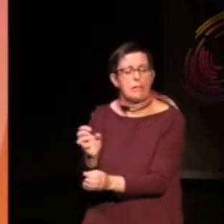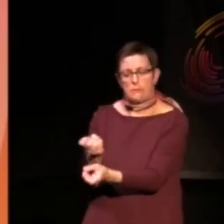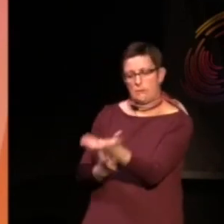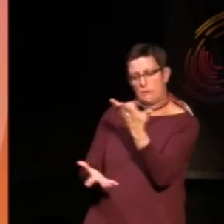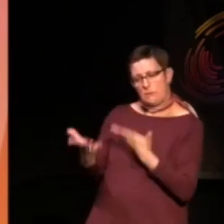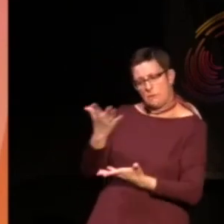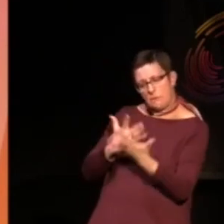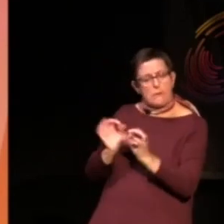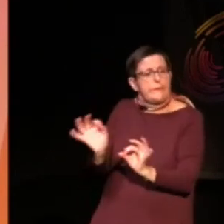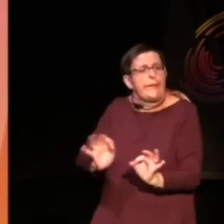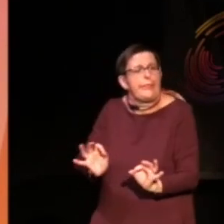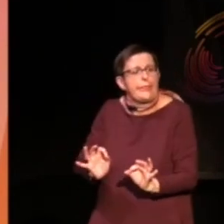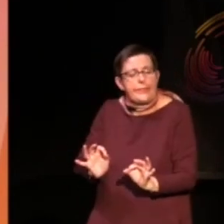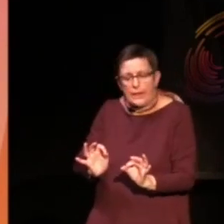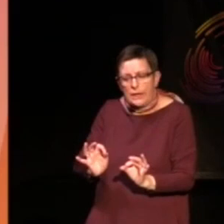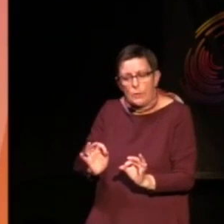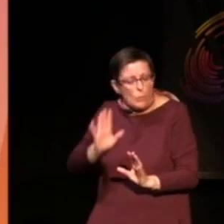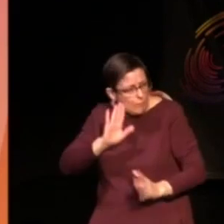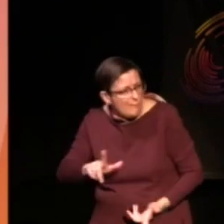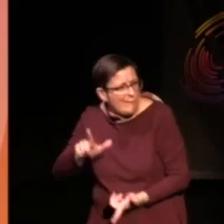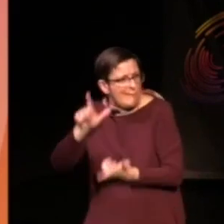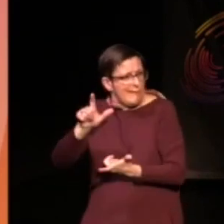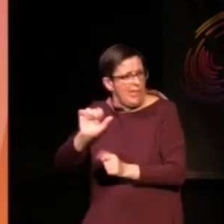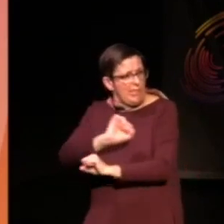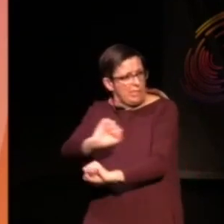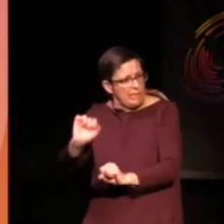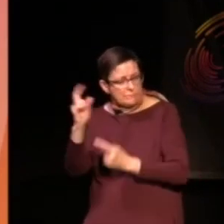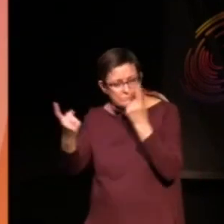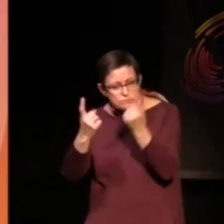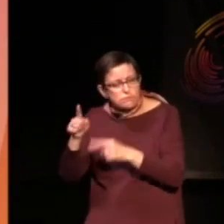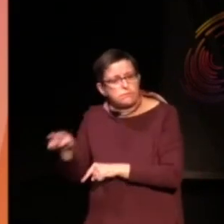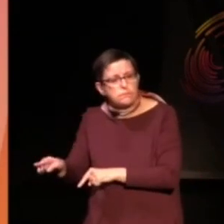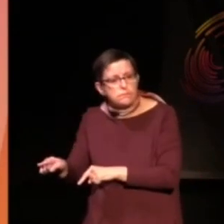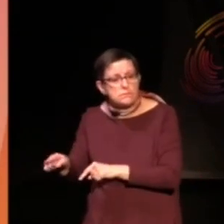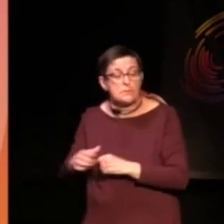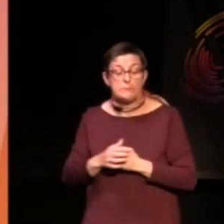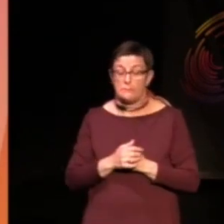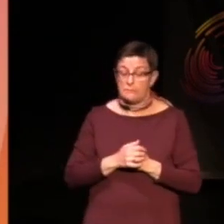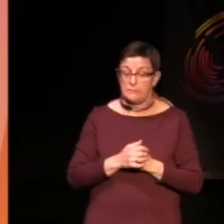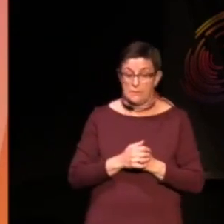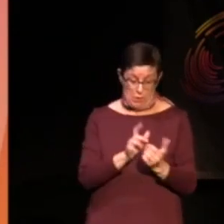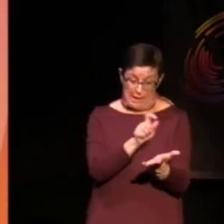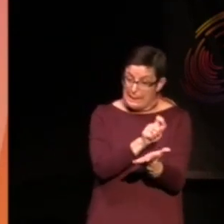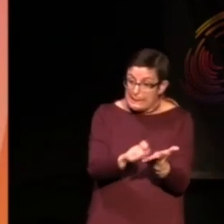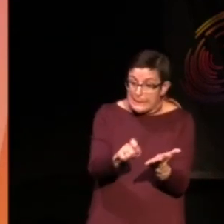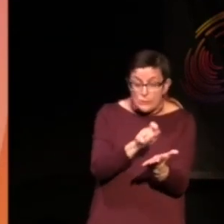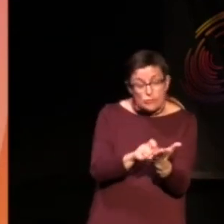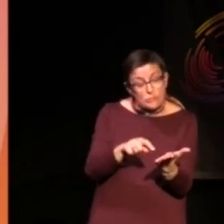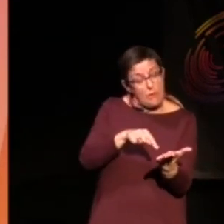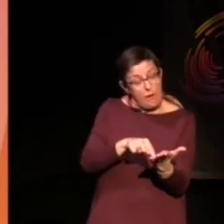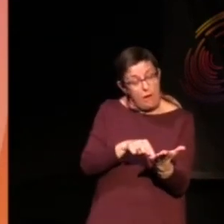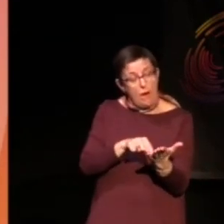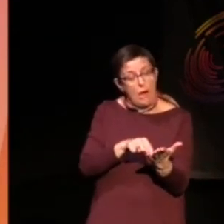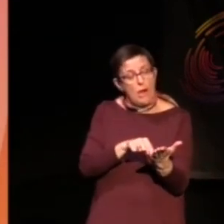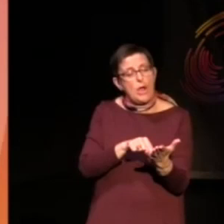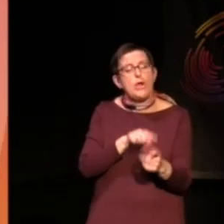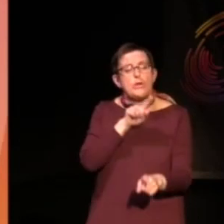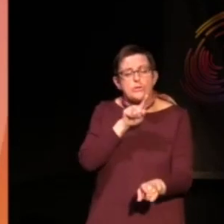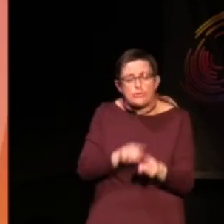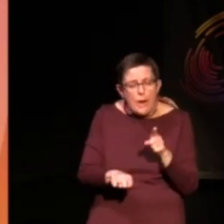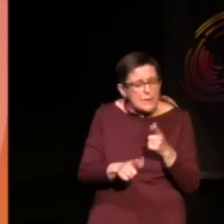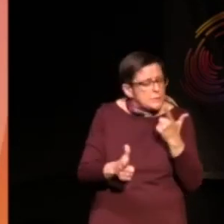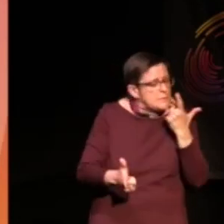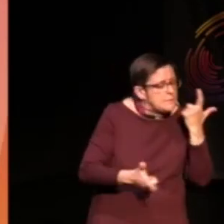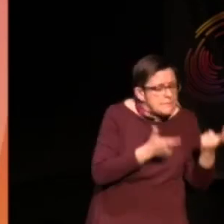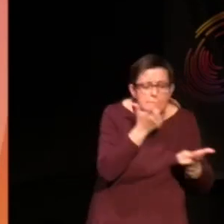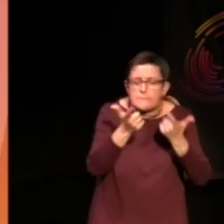more voice to those who have been silenced. So literature, in its essence, tries to punch holes and